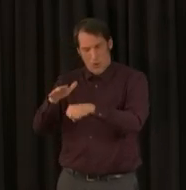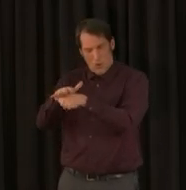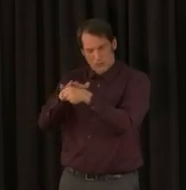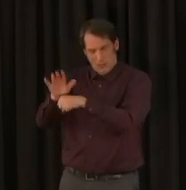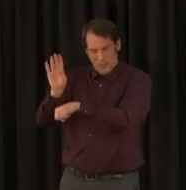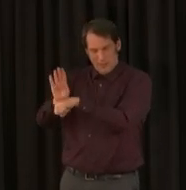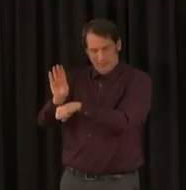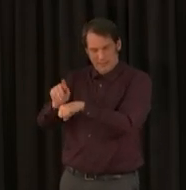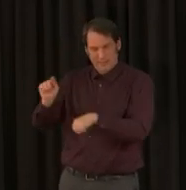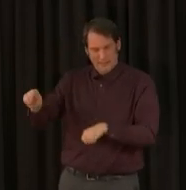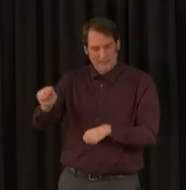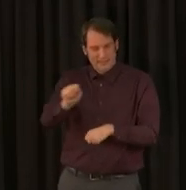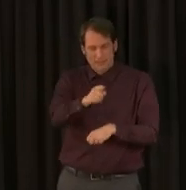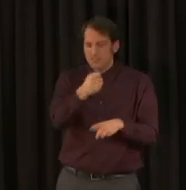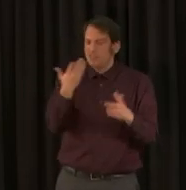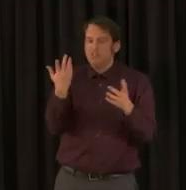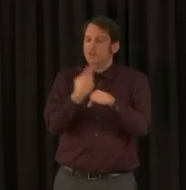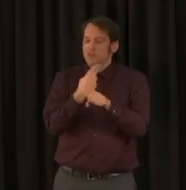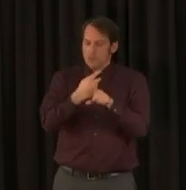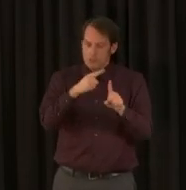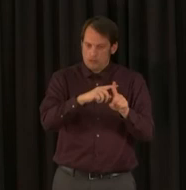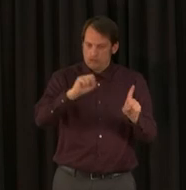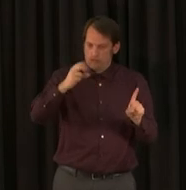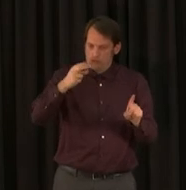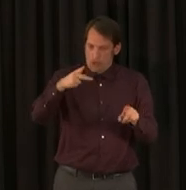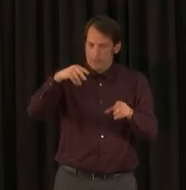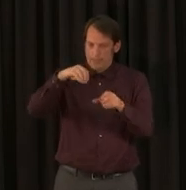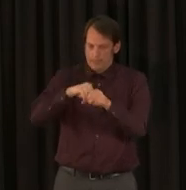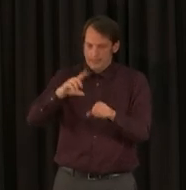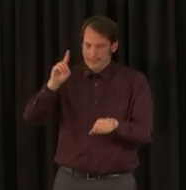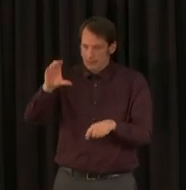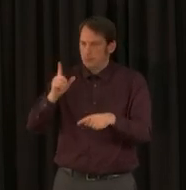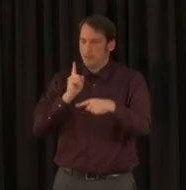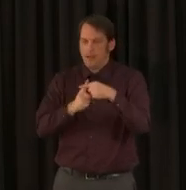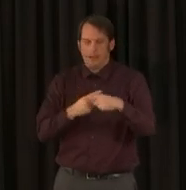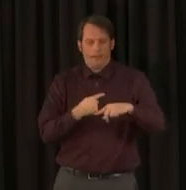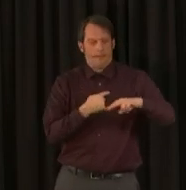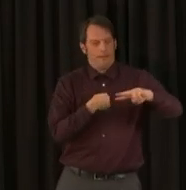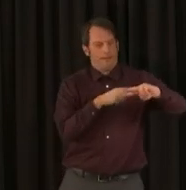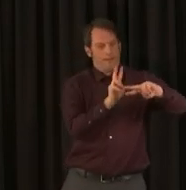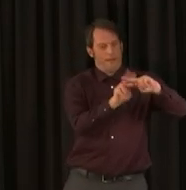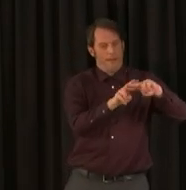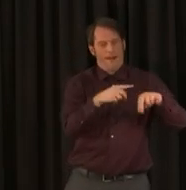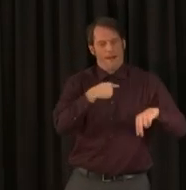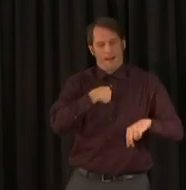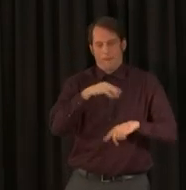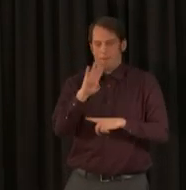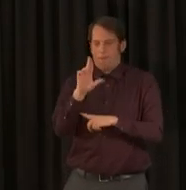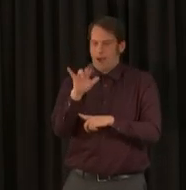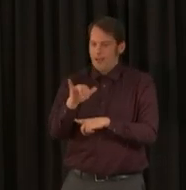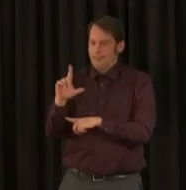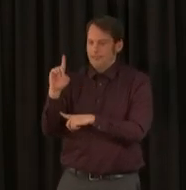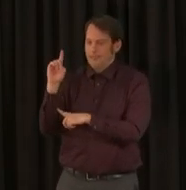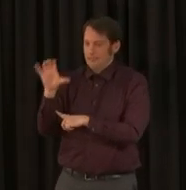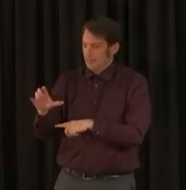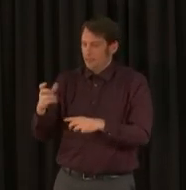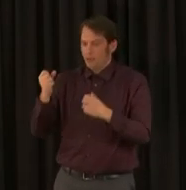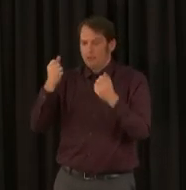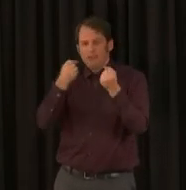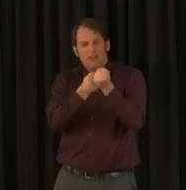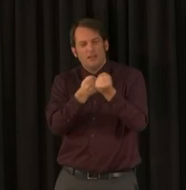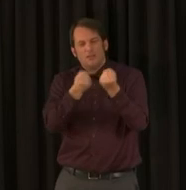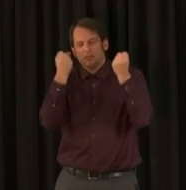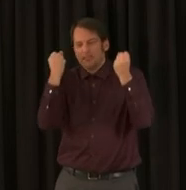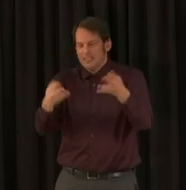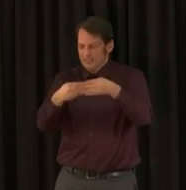who use Shop in the District and the I Buy DC challenge in order to highlight the DC businesses that they're supporting.